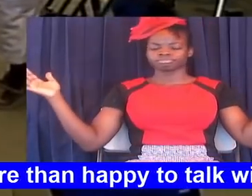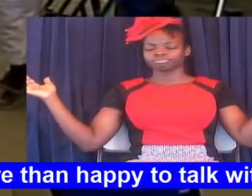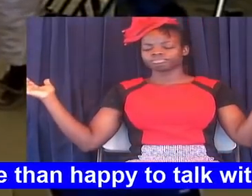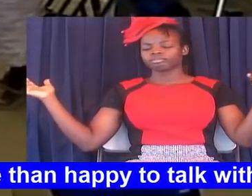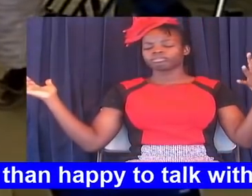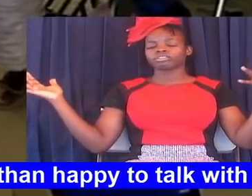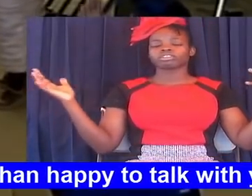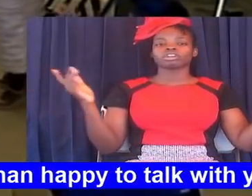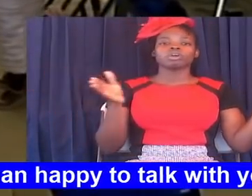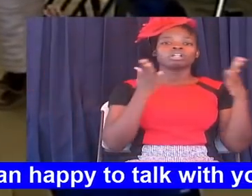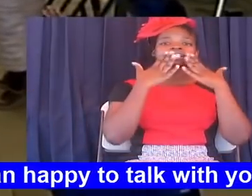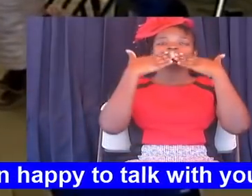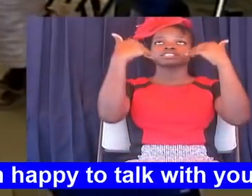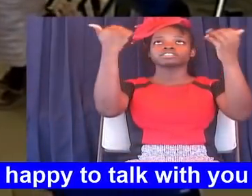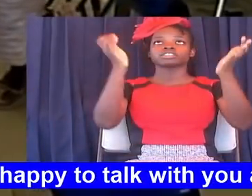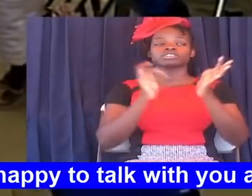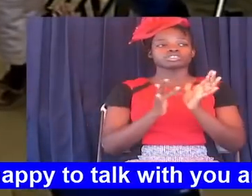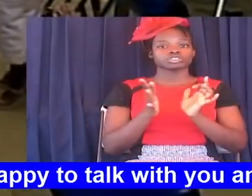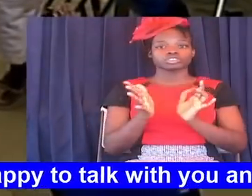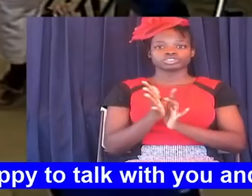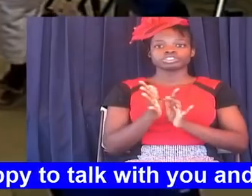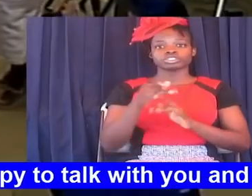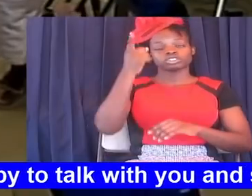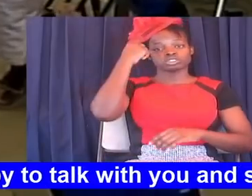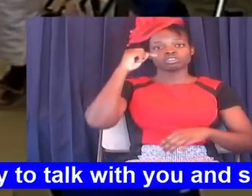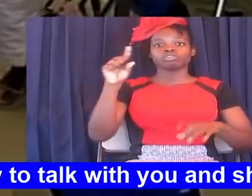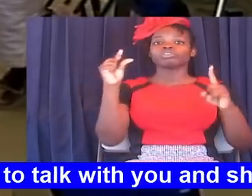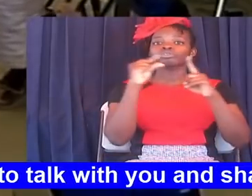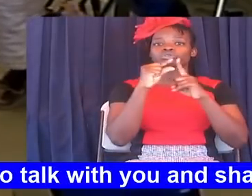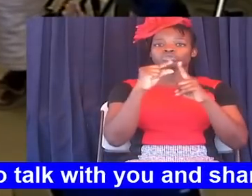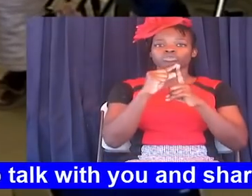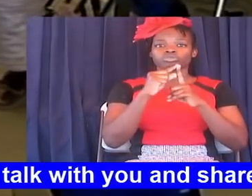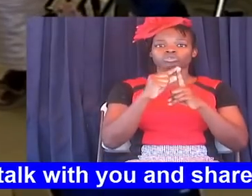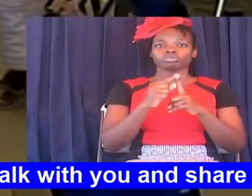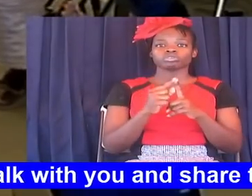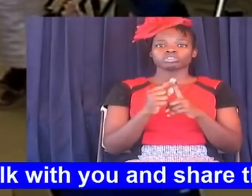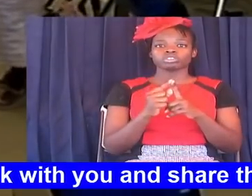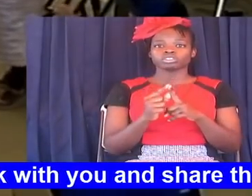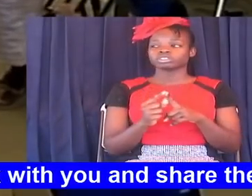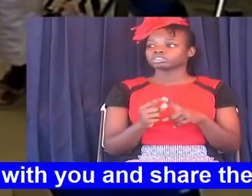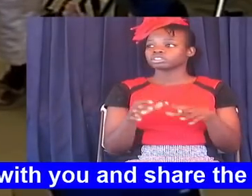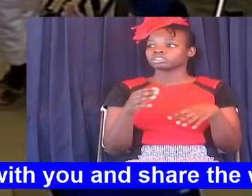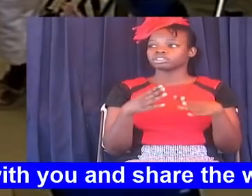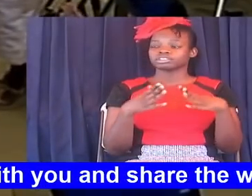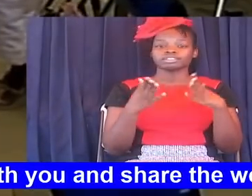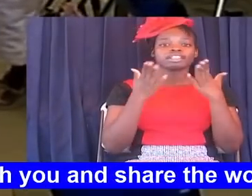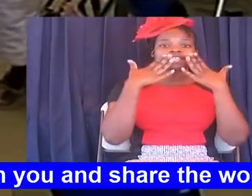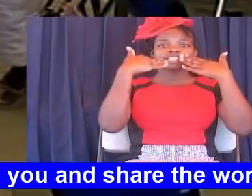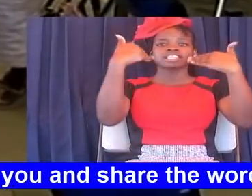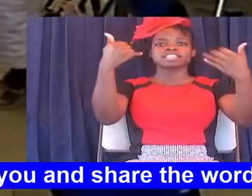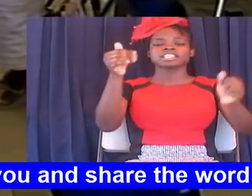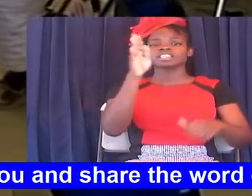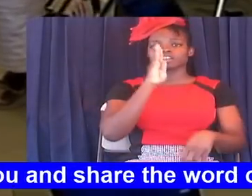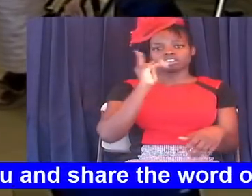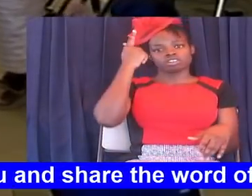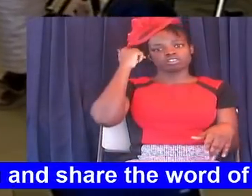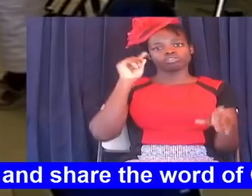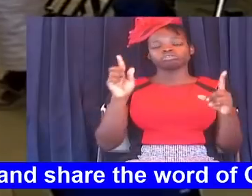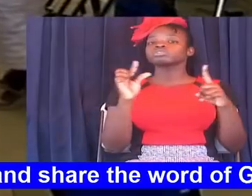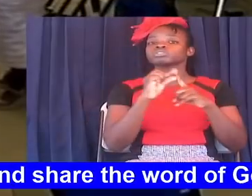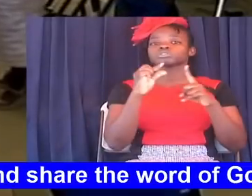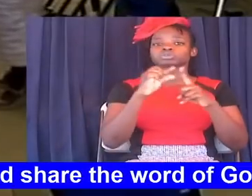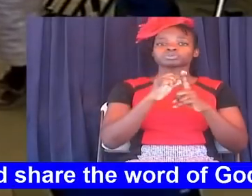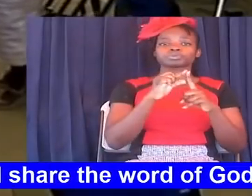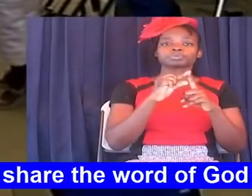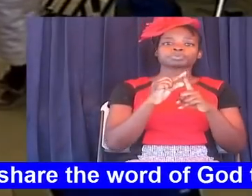thank Him before we go any further for His words. Let us thank Him for His words and let's worship Him. Hallelujah.